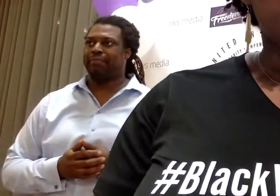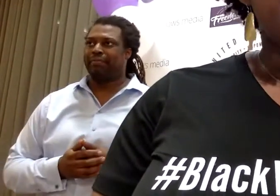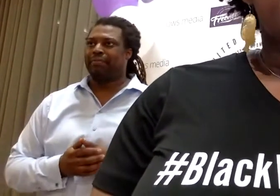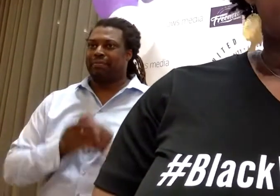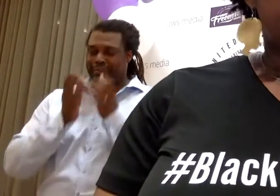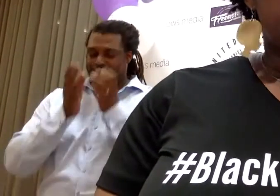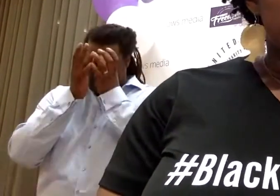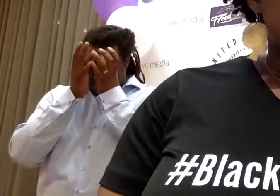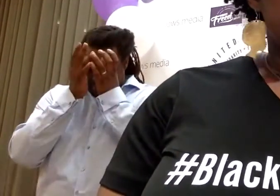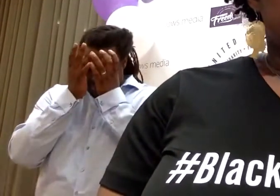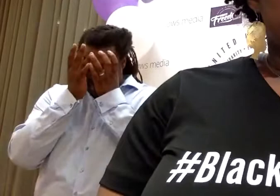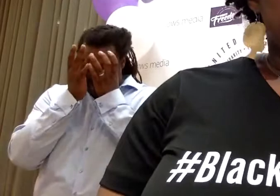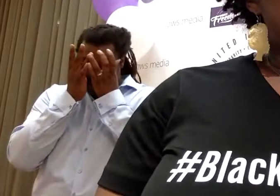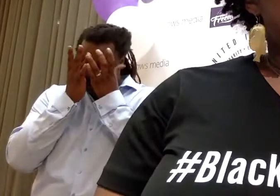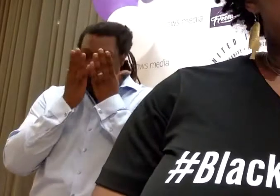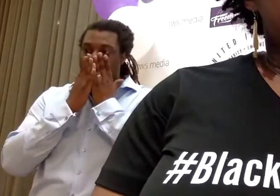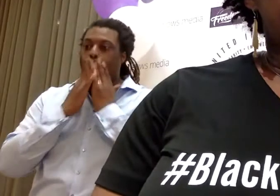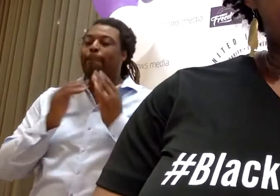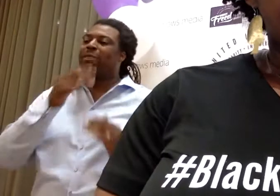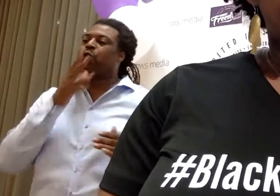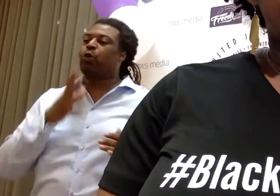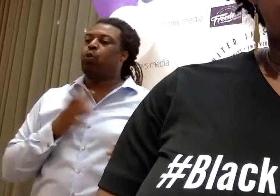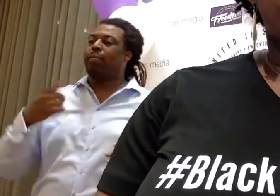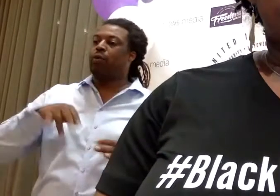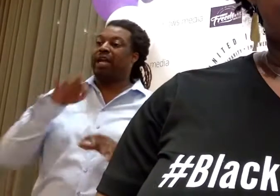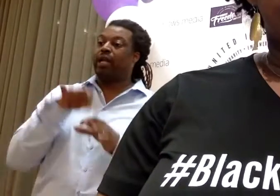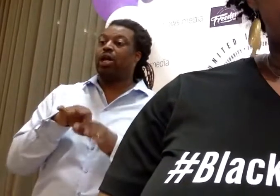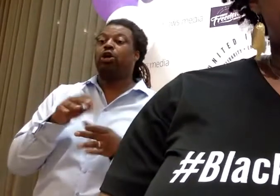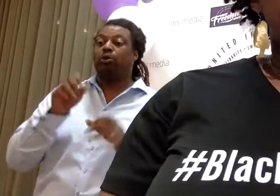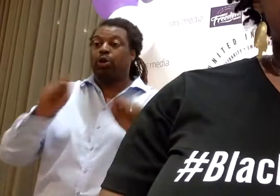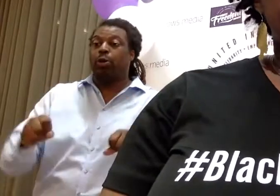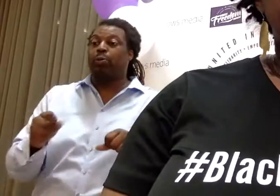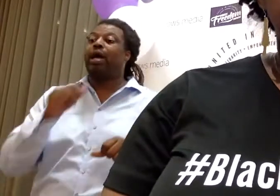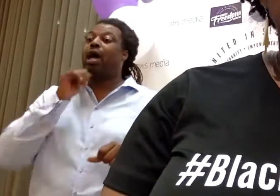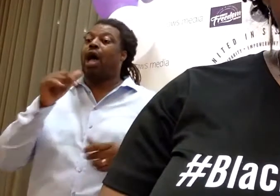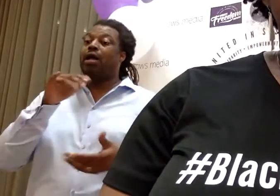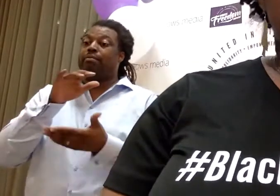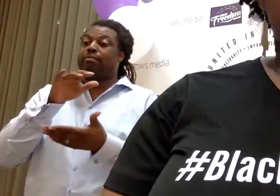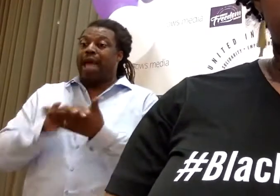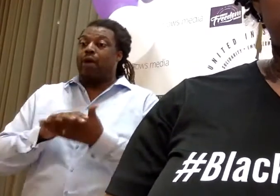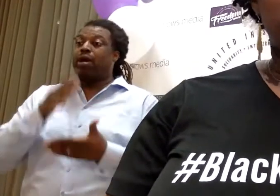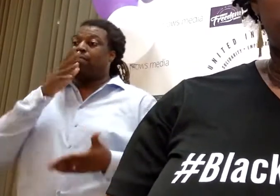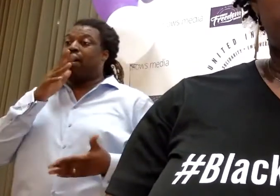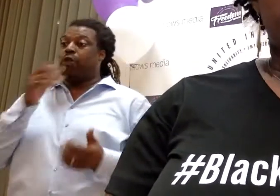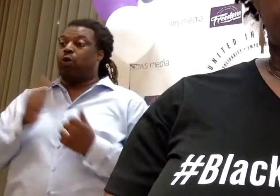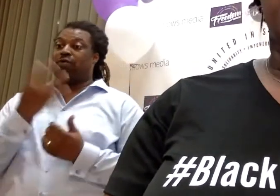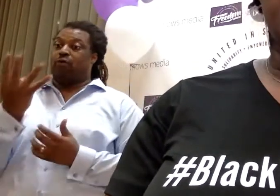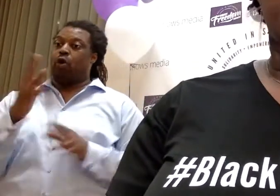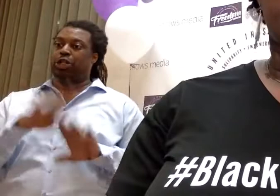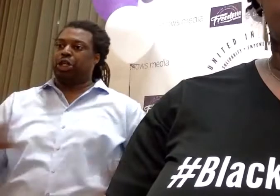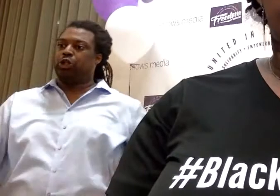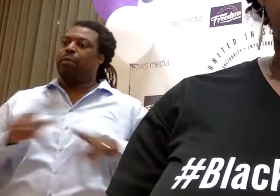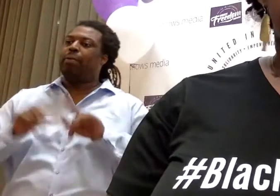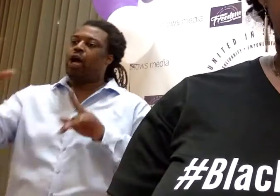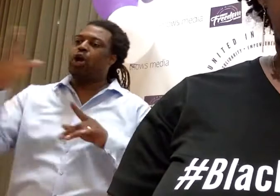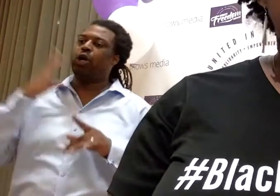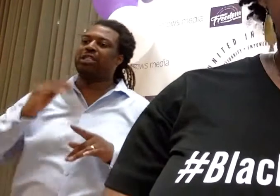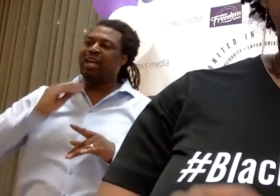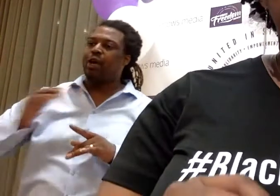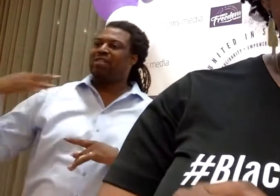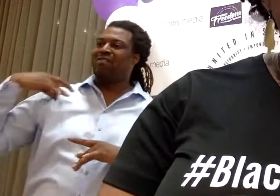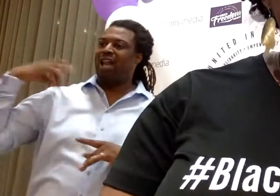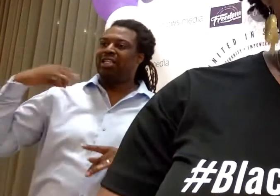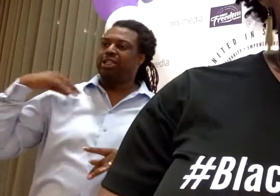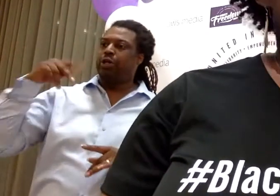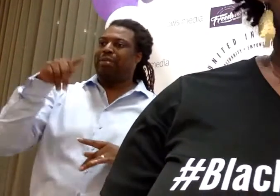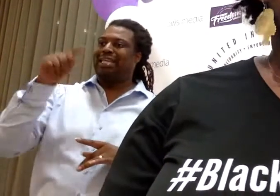Committee. The sister we elect may be an unmarried mother of 4, but her experience on a school board and volunteering on the PTA